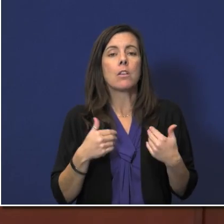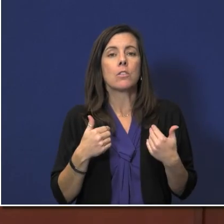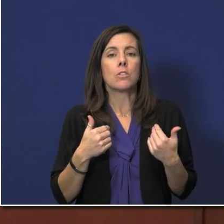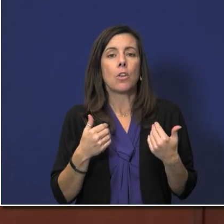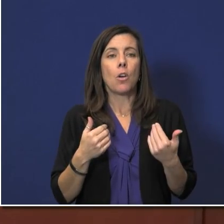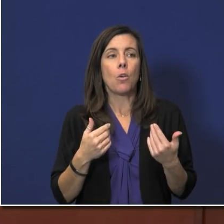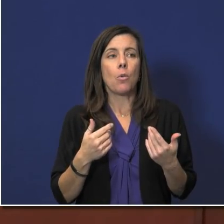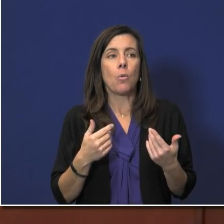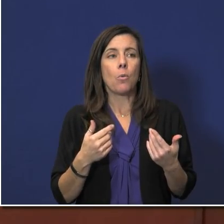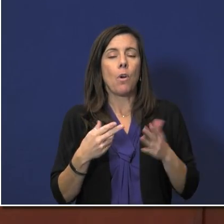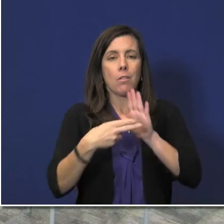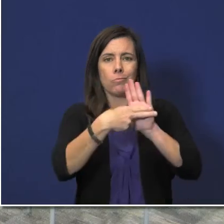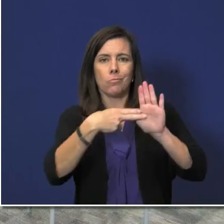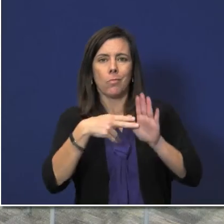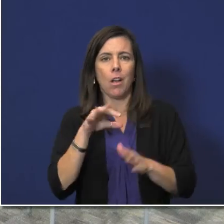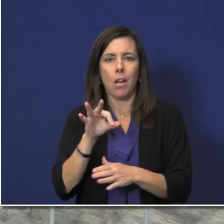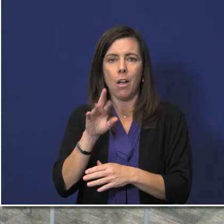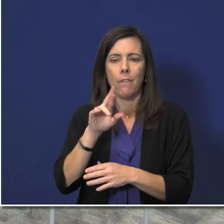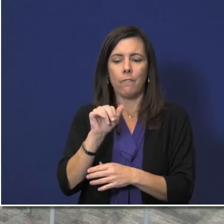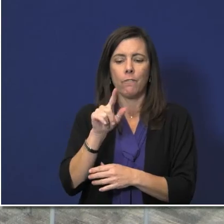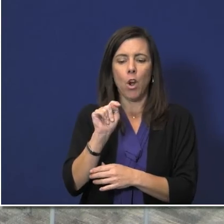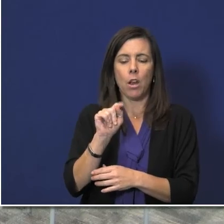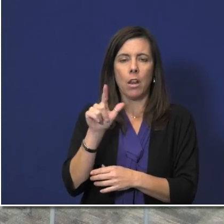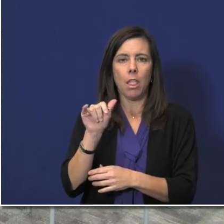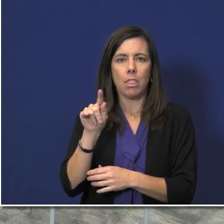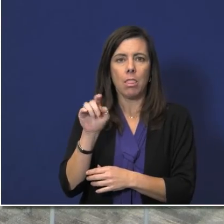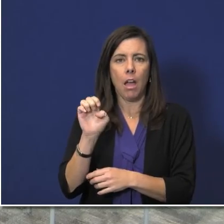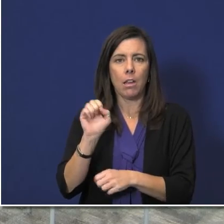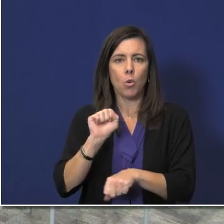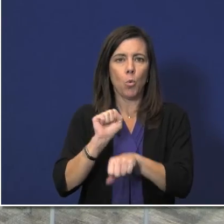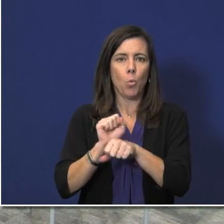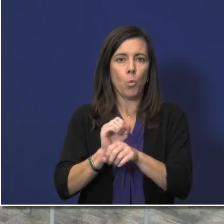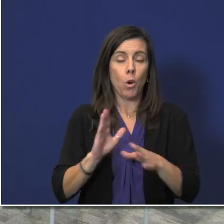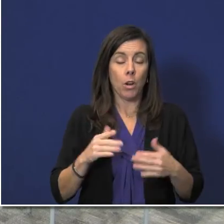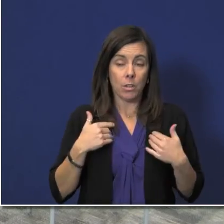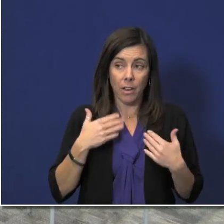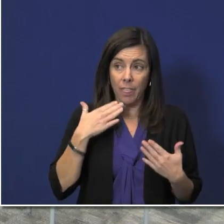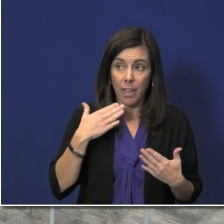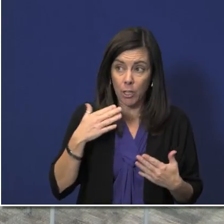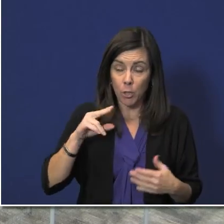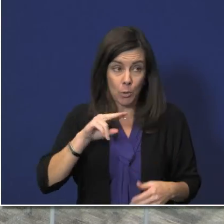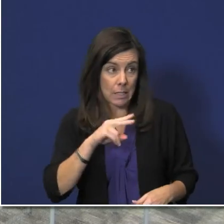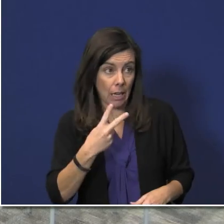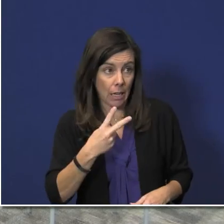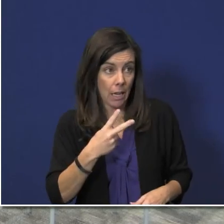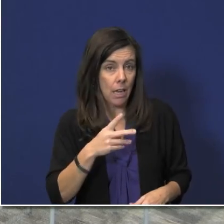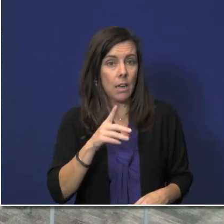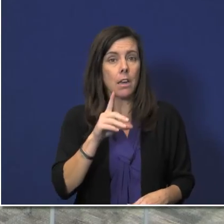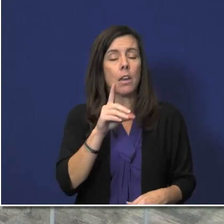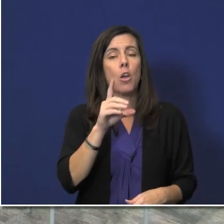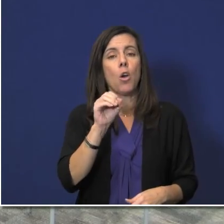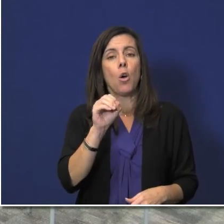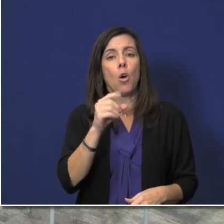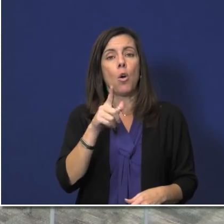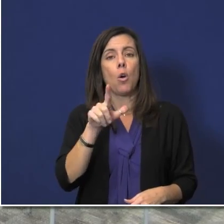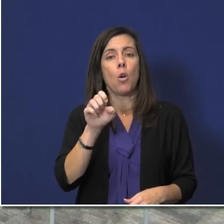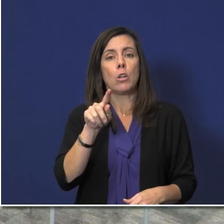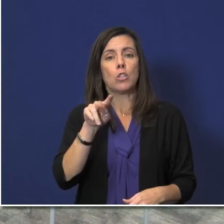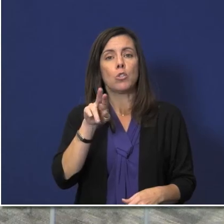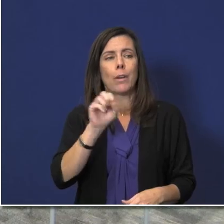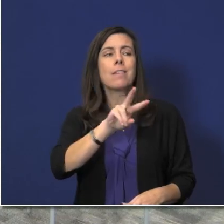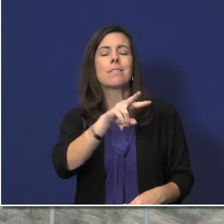of frontline workers. Thank you, Mr. Jackson. Do I have a second? Second. Thank you, Dr. Ogletree. Any